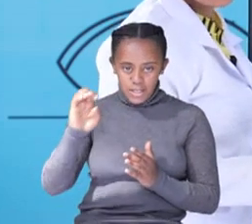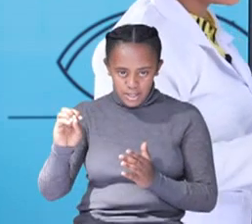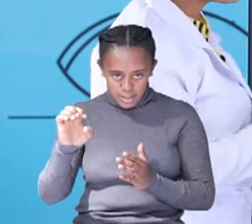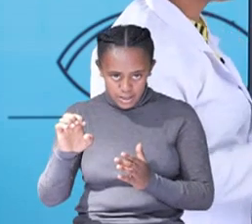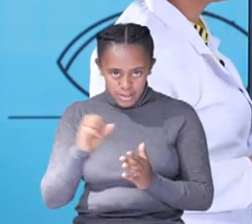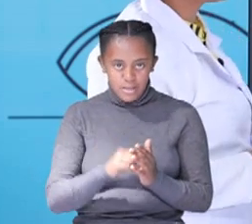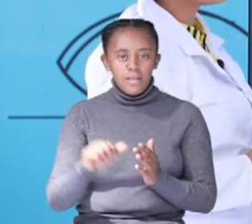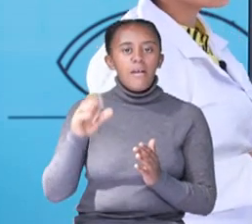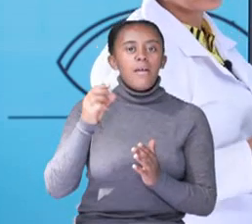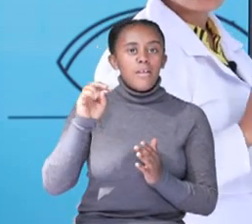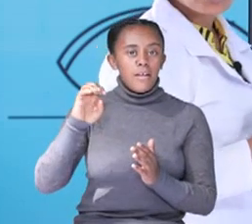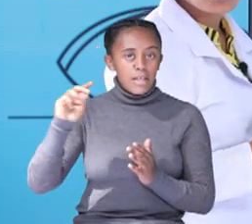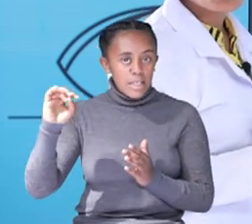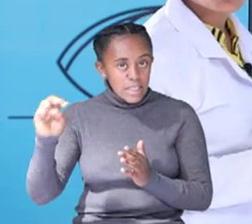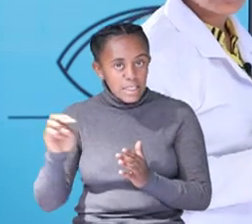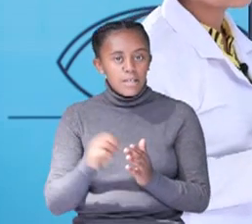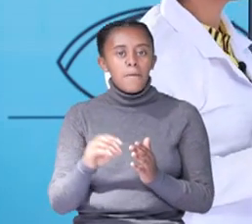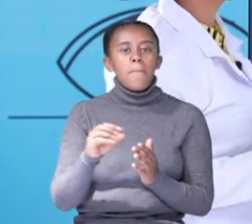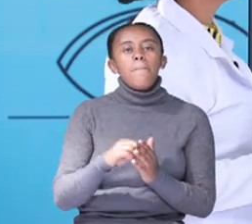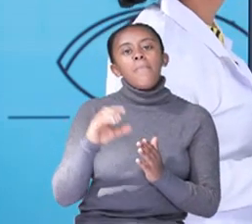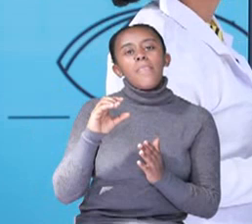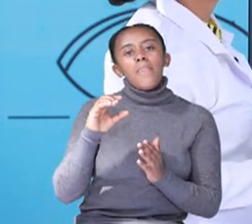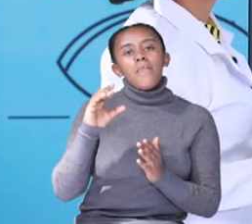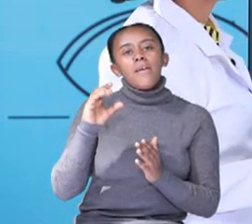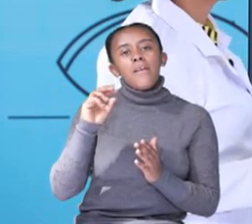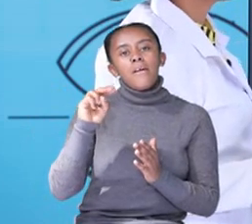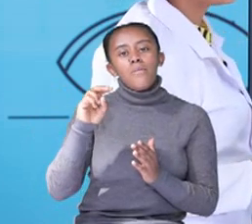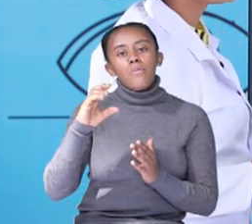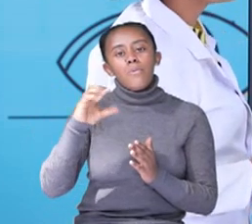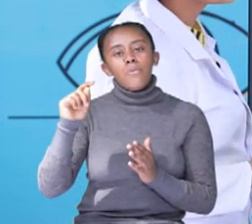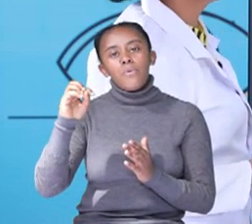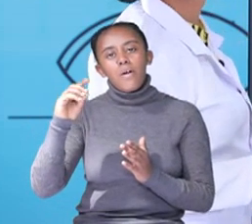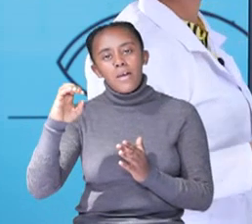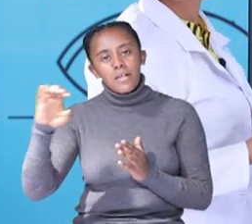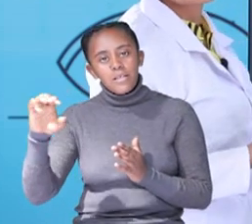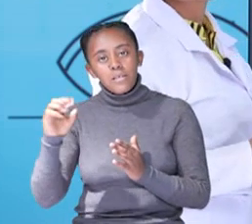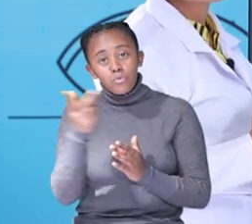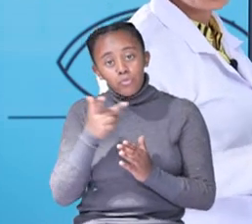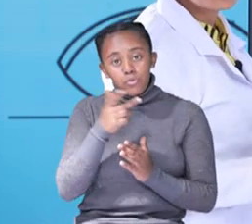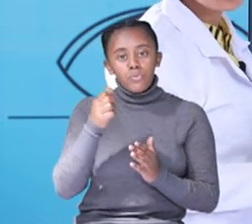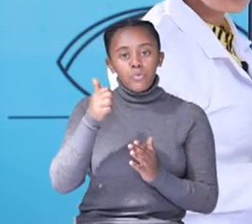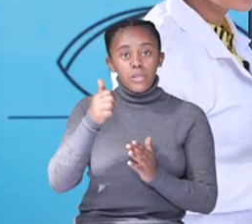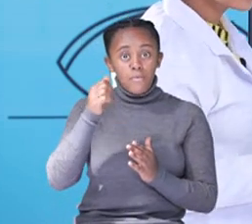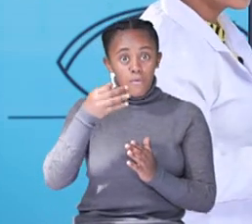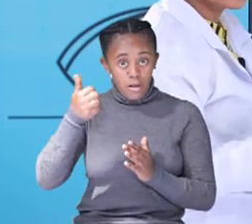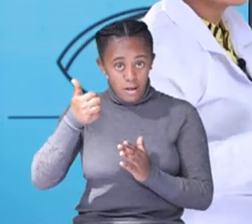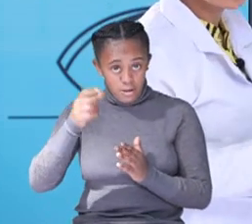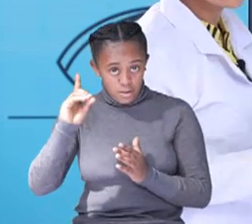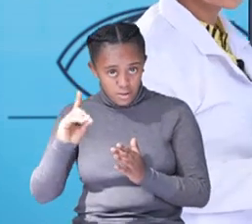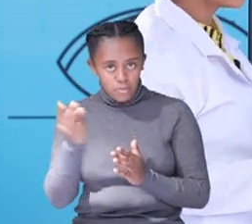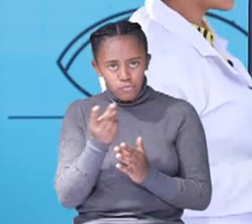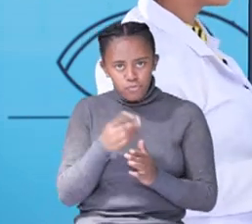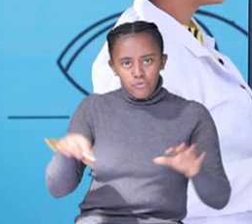FAD. These two molecules are very important in carrying hydrogen from respiratory substrate